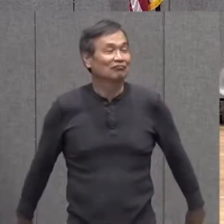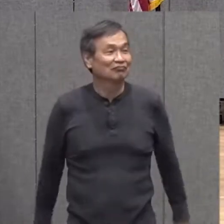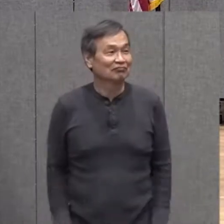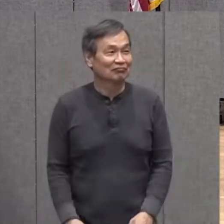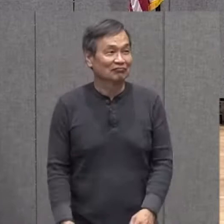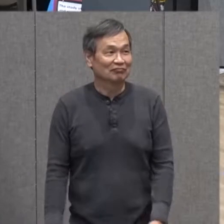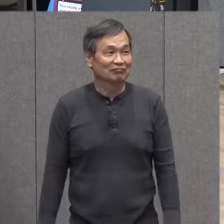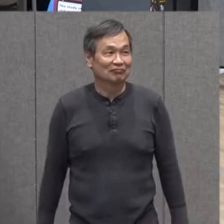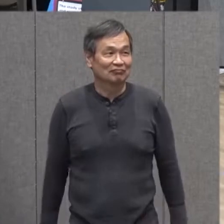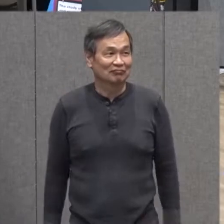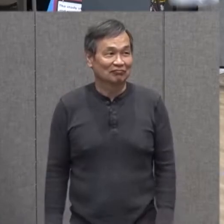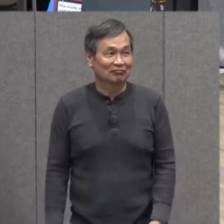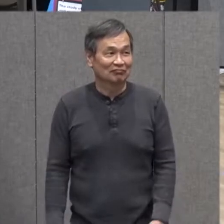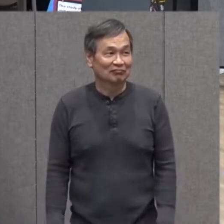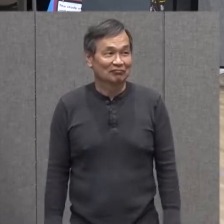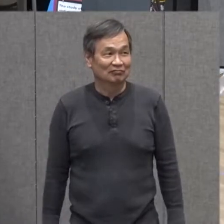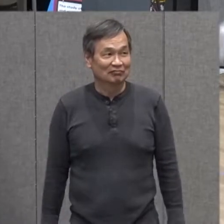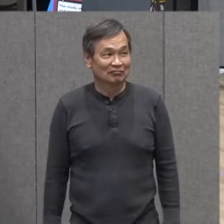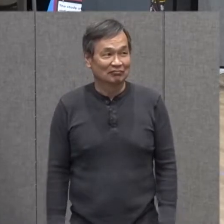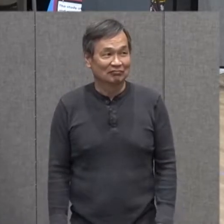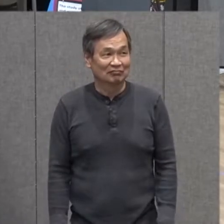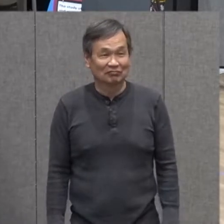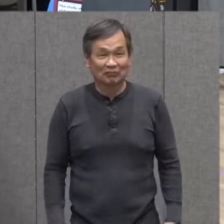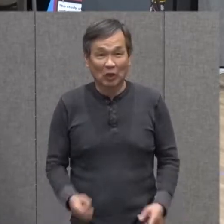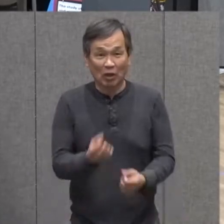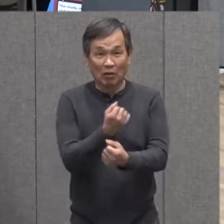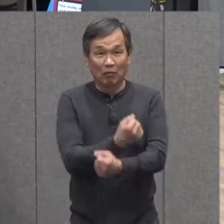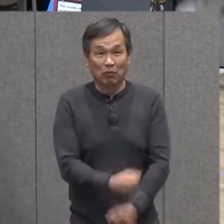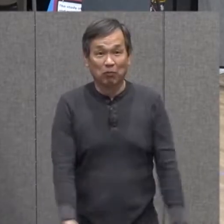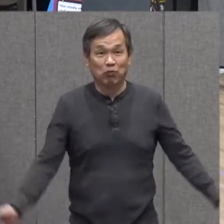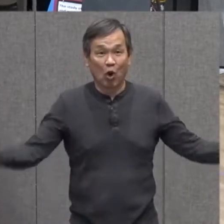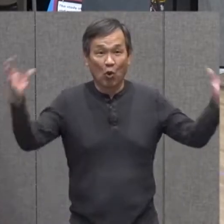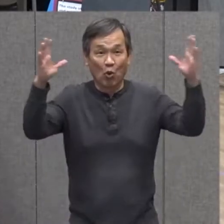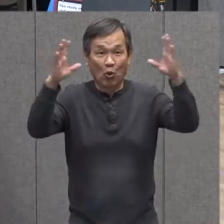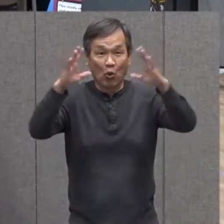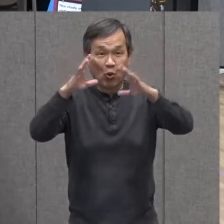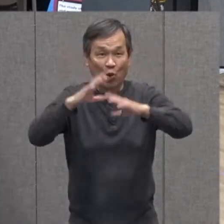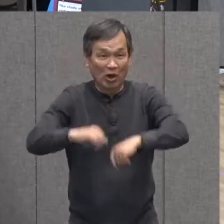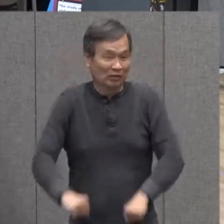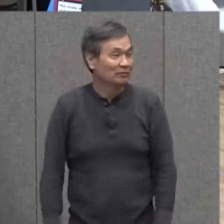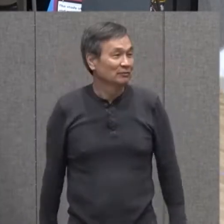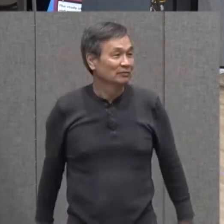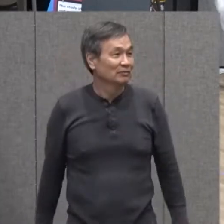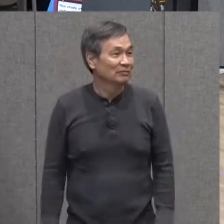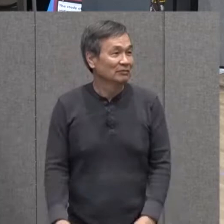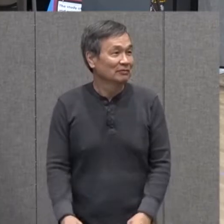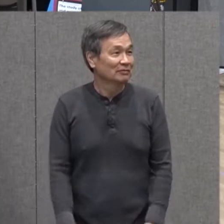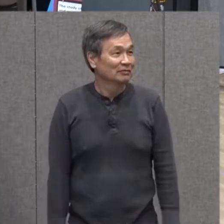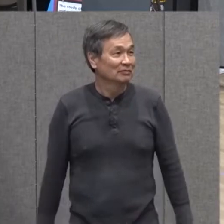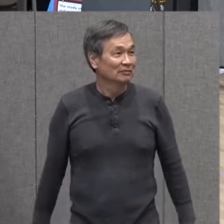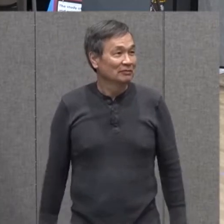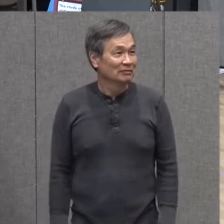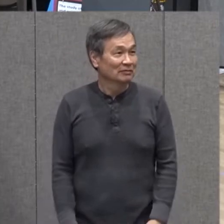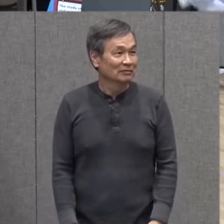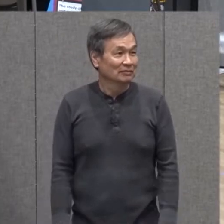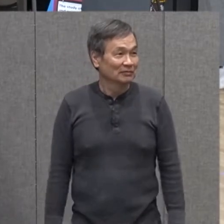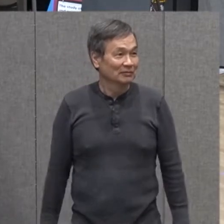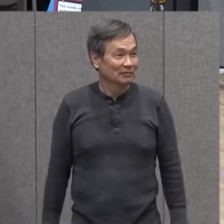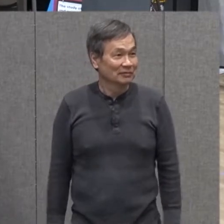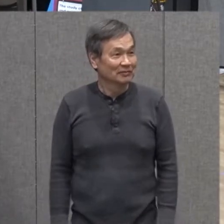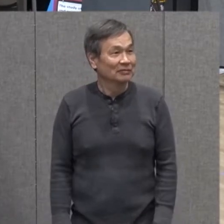para good, arriba. looks good. Hagan cualquier movimiento con dos bolsas. Over the top. Por encima